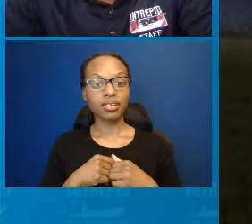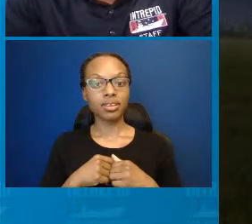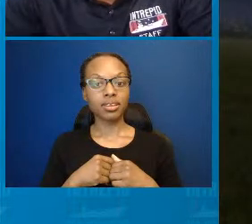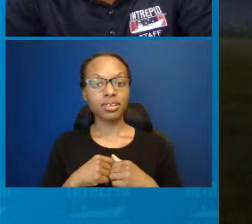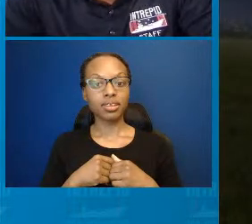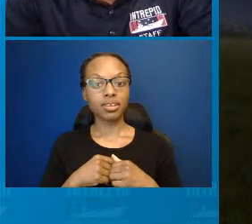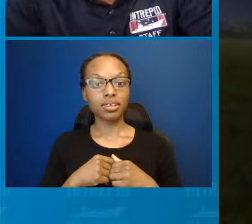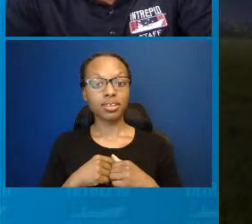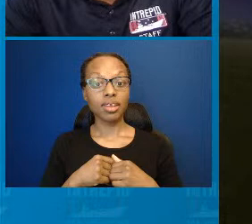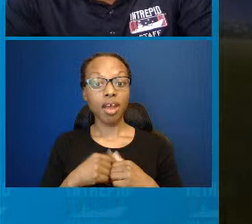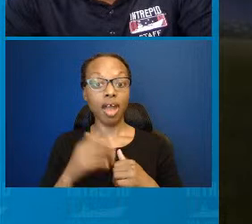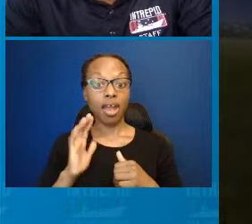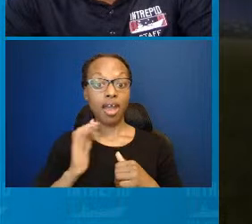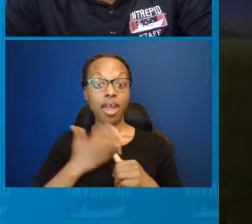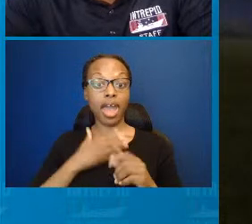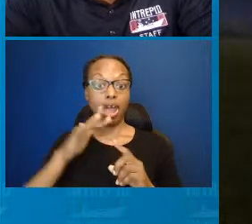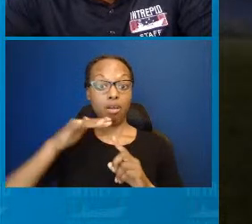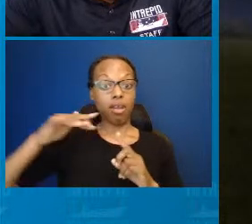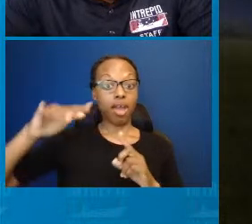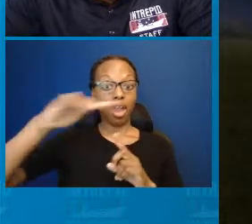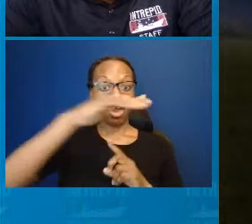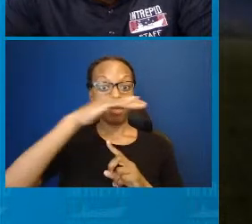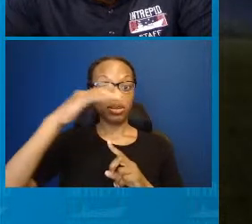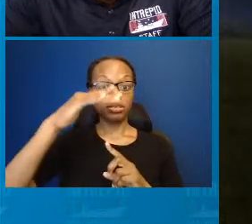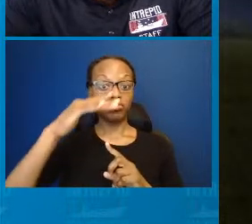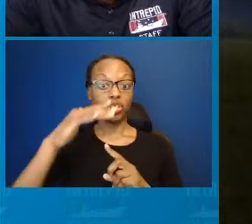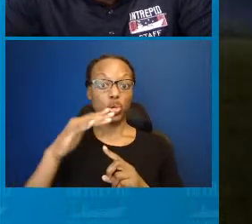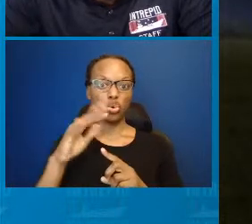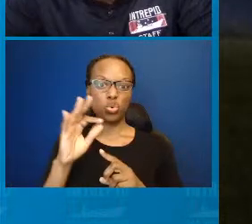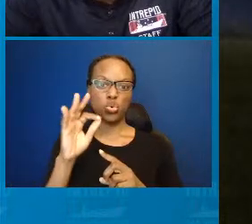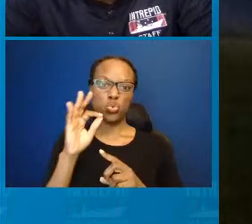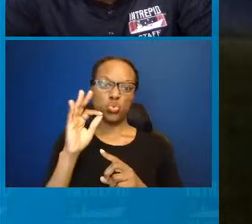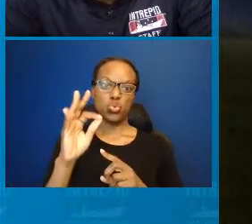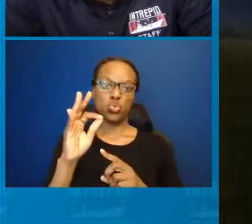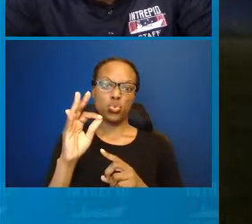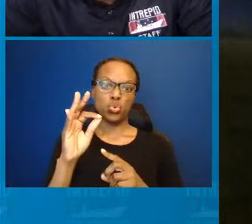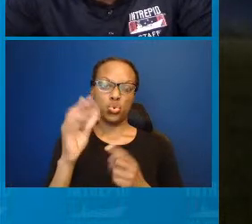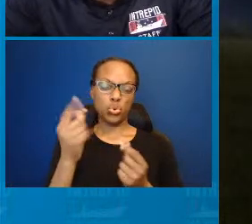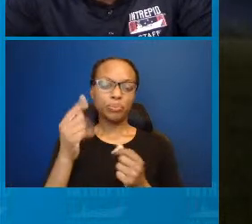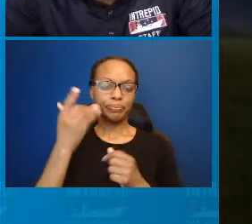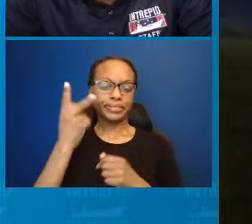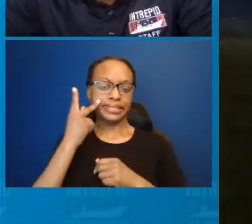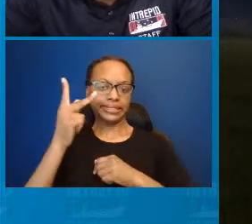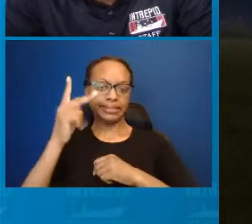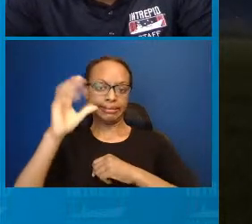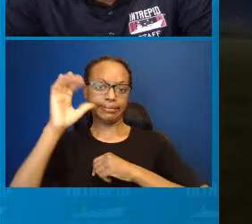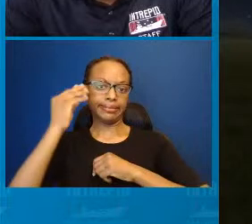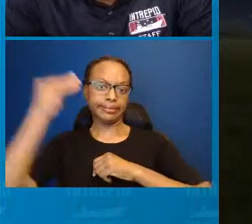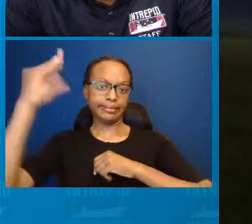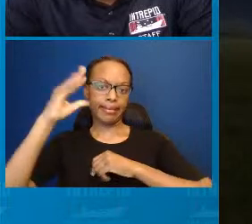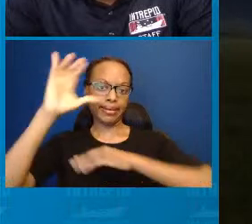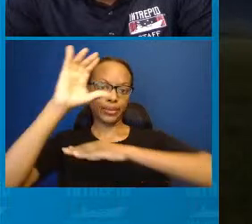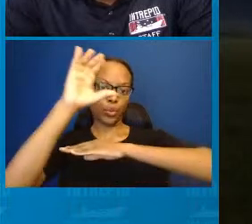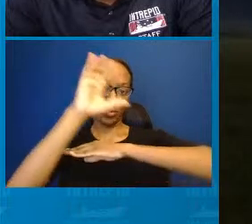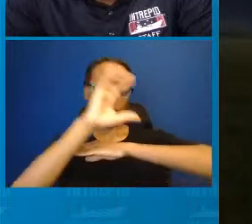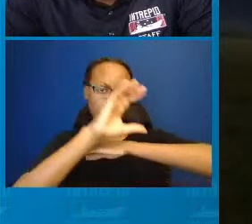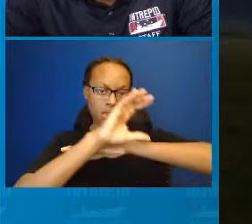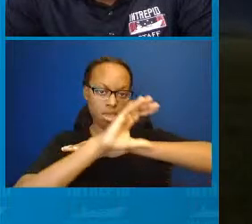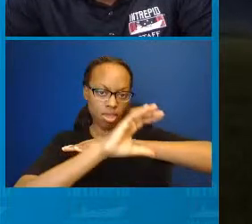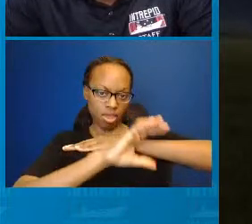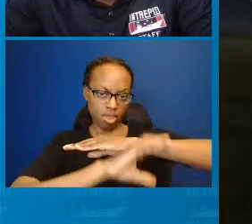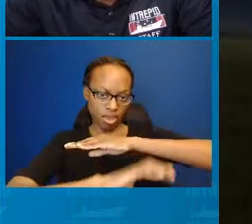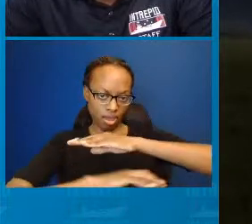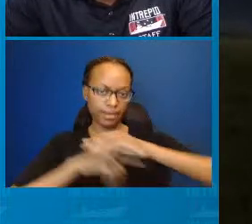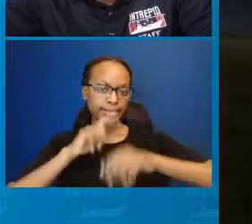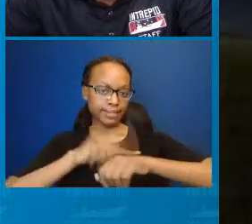You're going to see this happen here. You just saw the sun go down there. If we fast forward time just a little bit more,